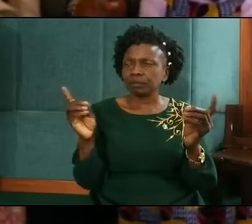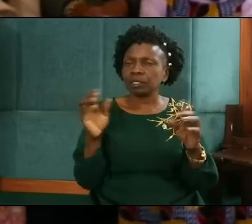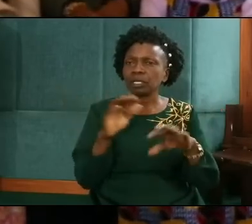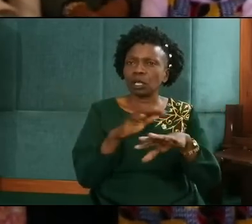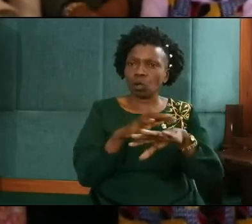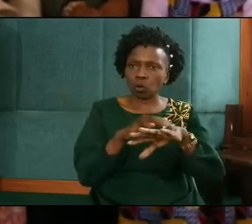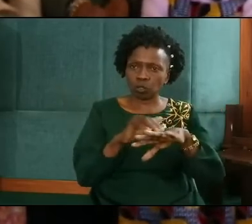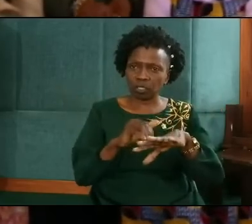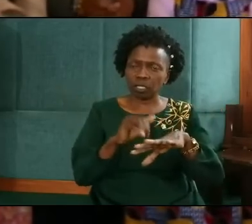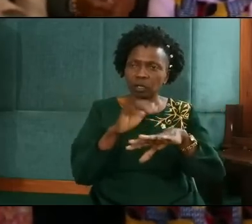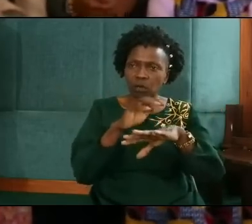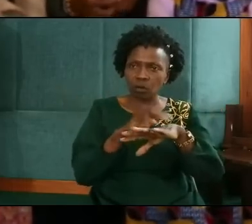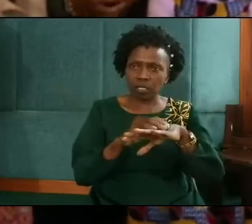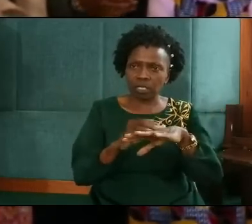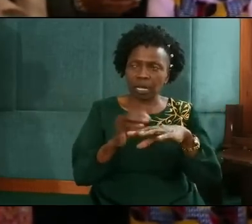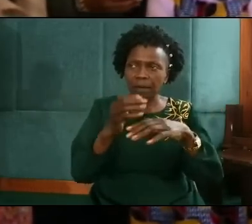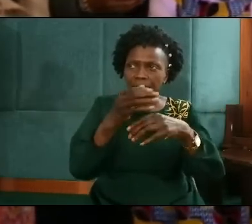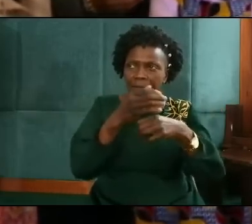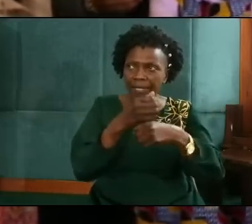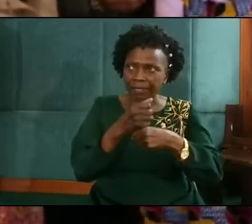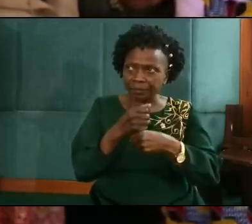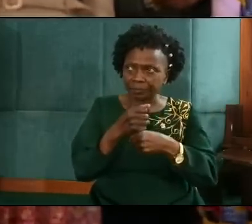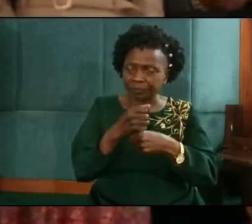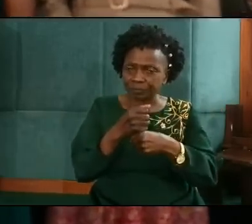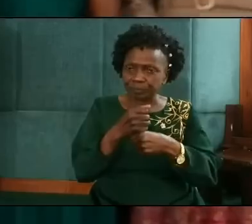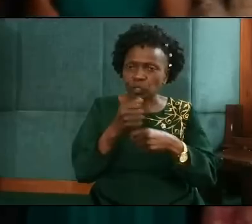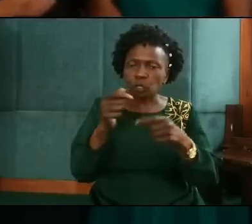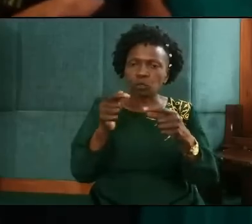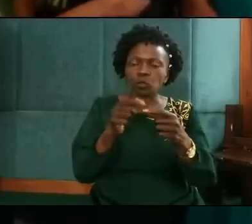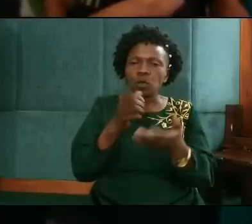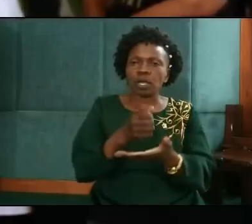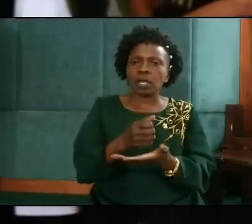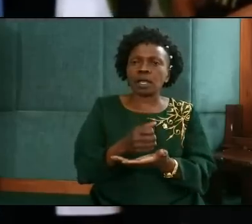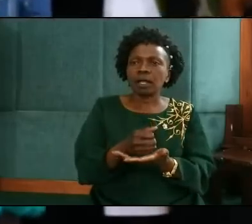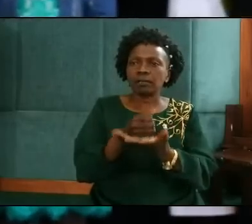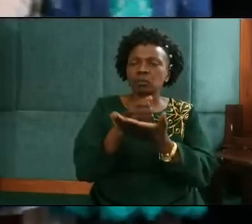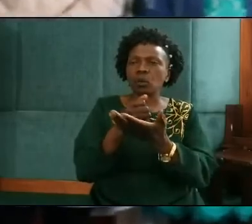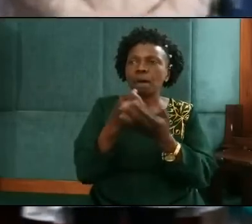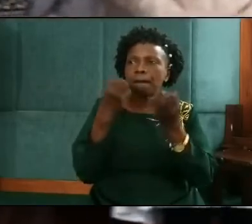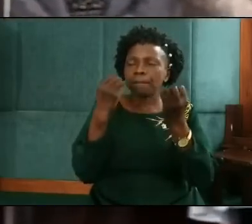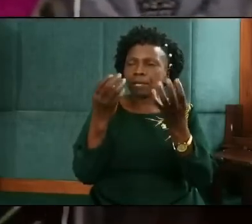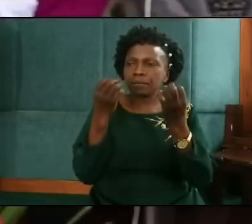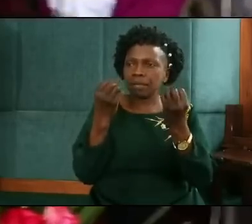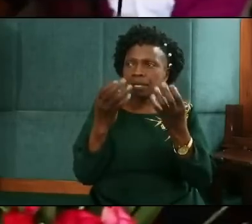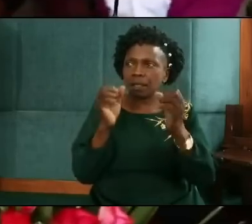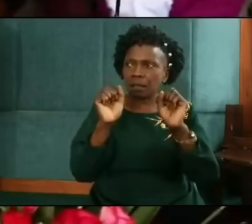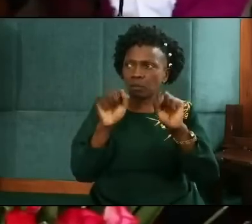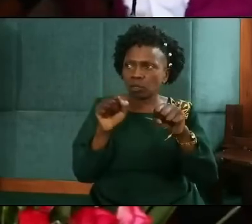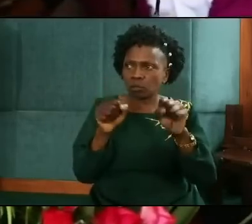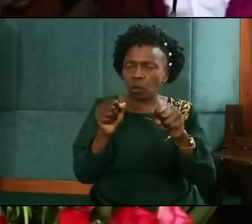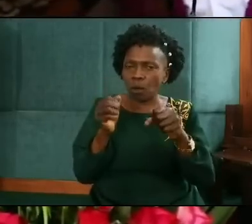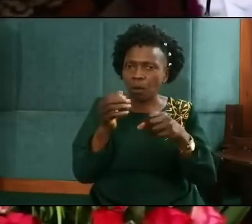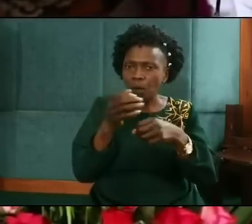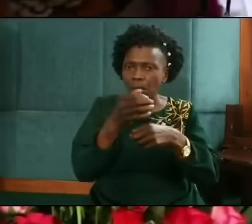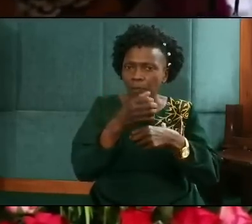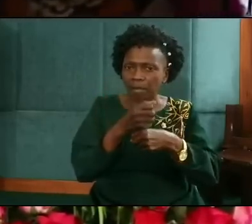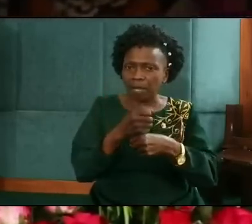is designed to help as many as possible to